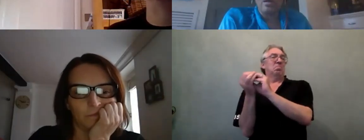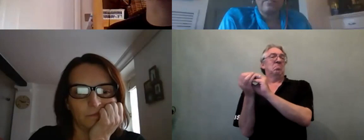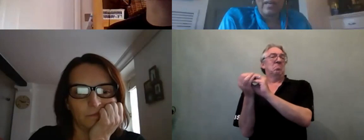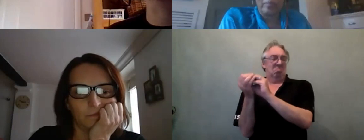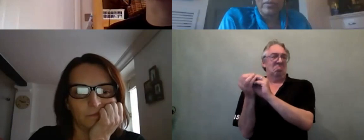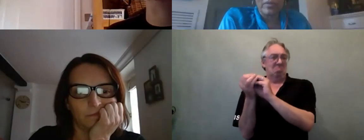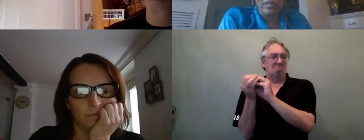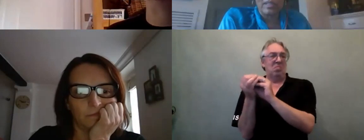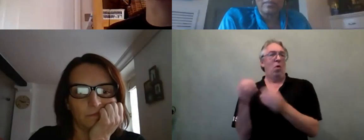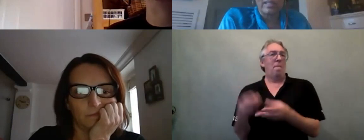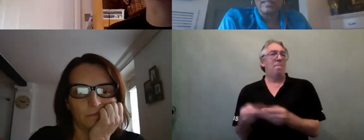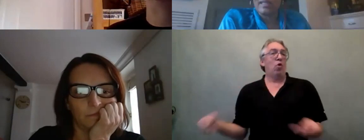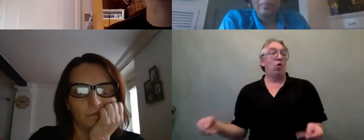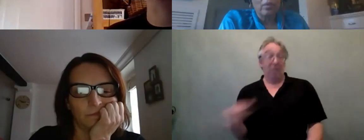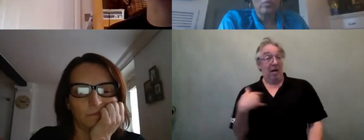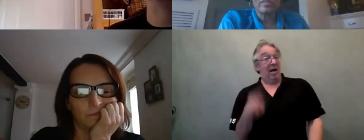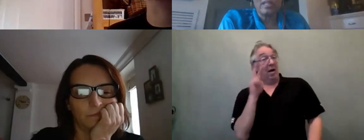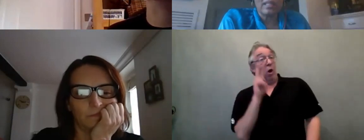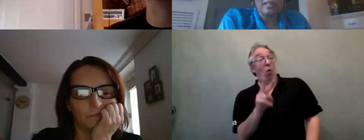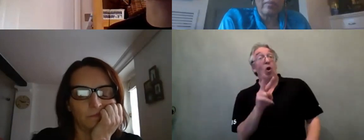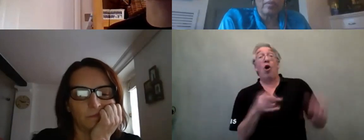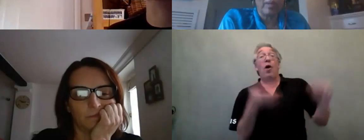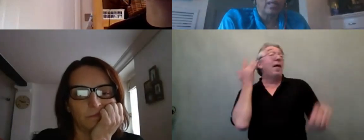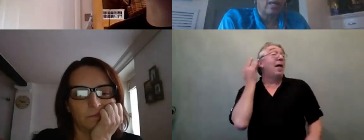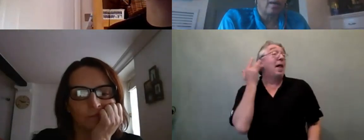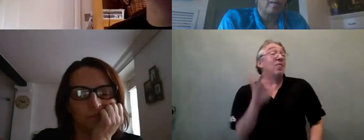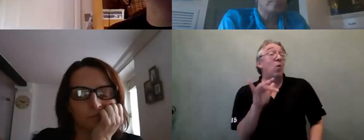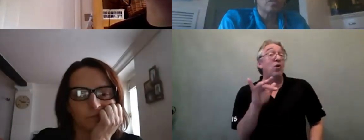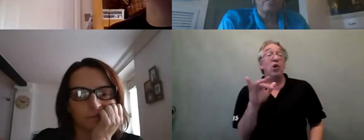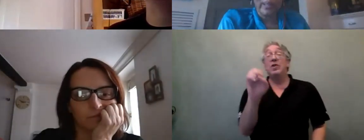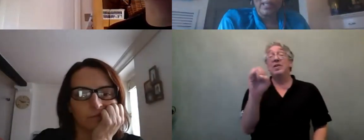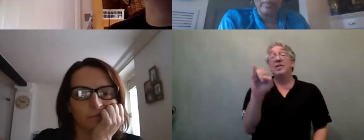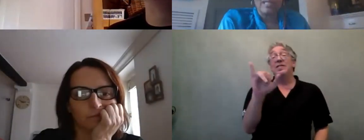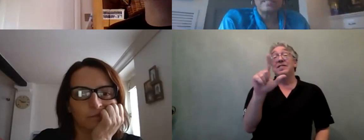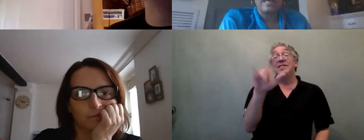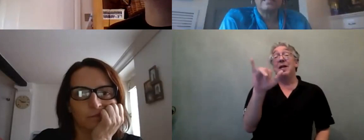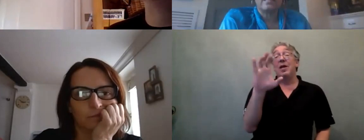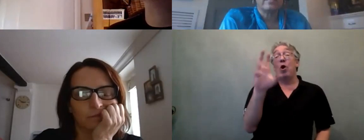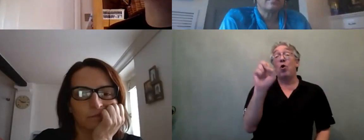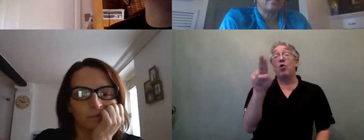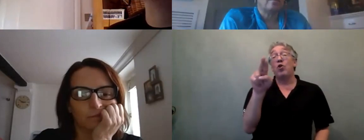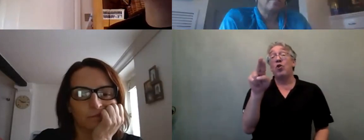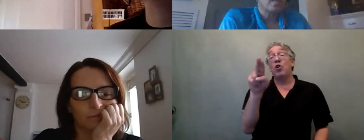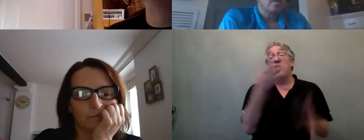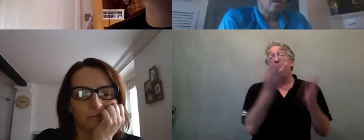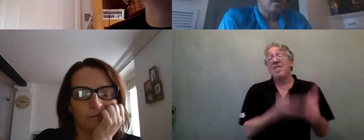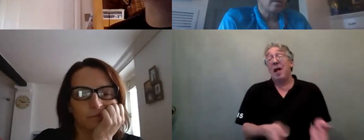there are in fact persons with disabilities. We're seeing in some of the big software companies that there is